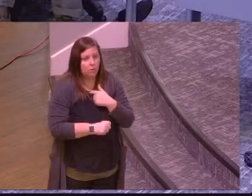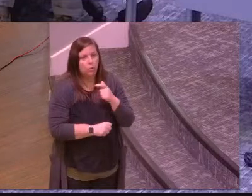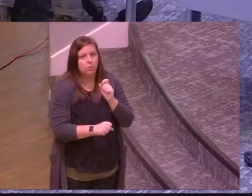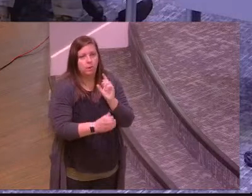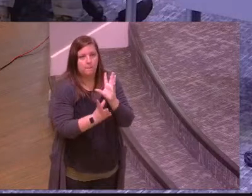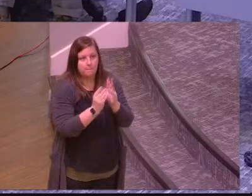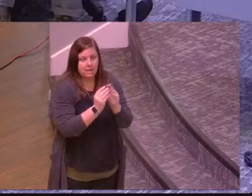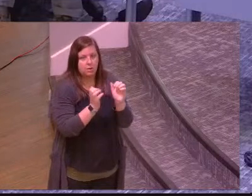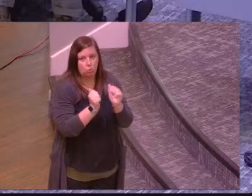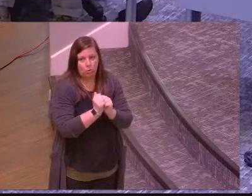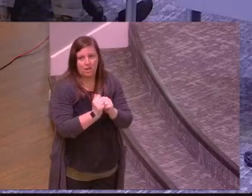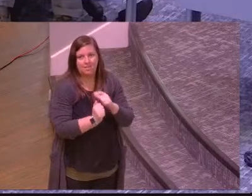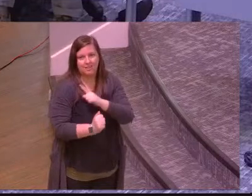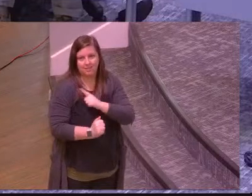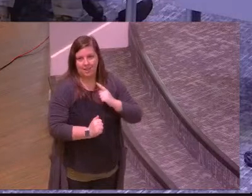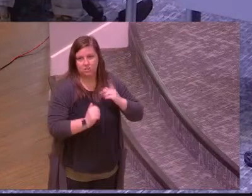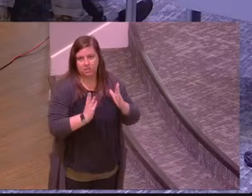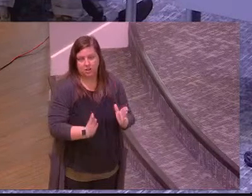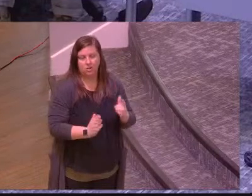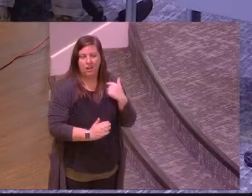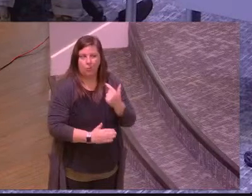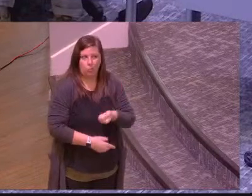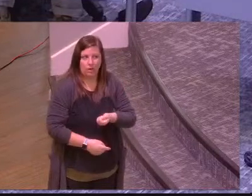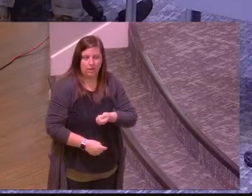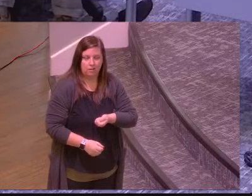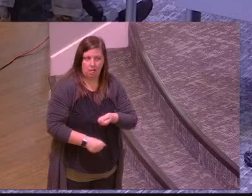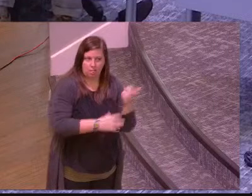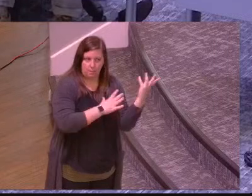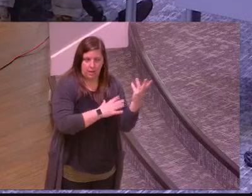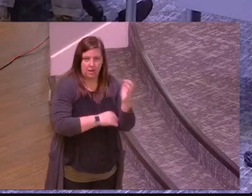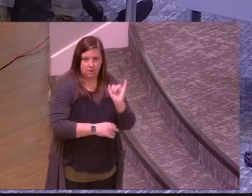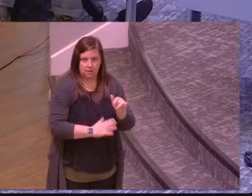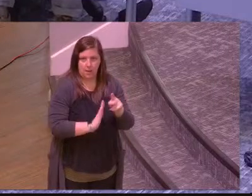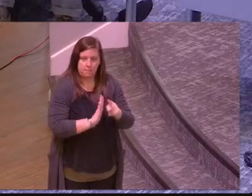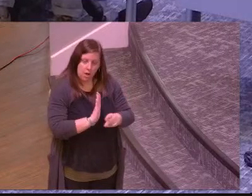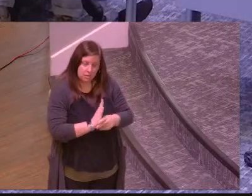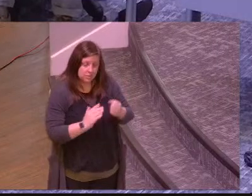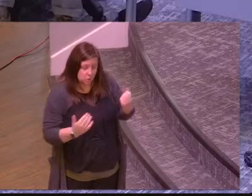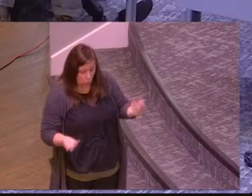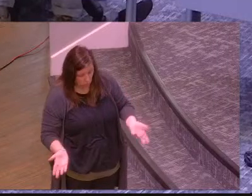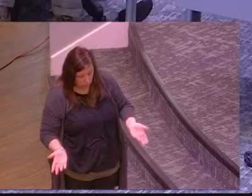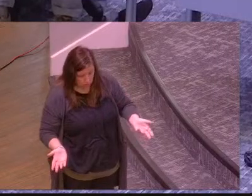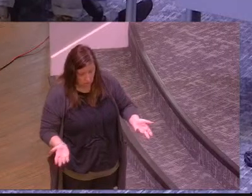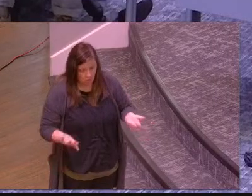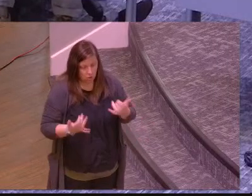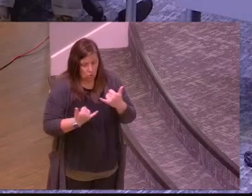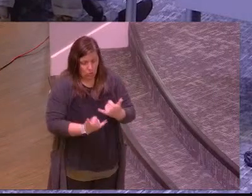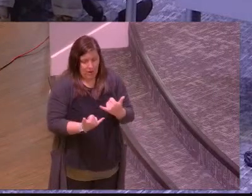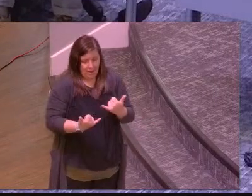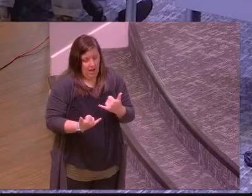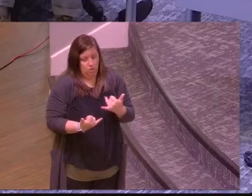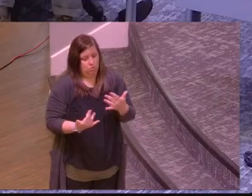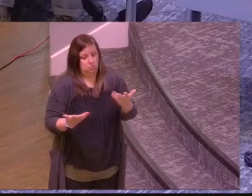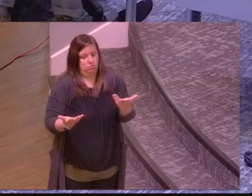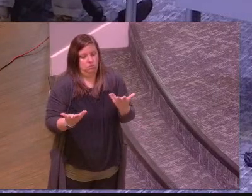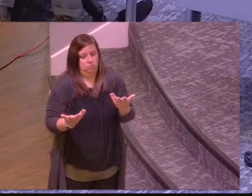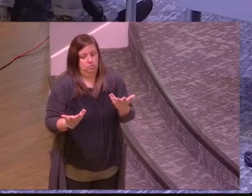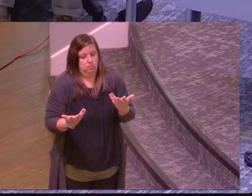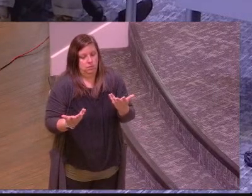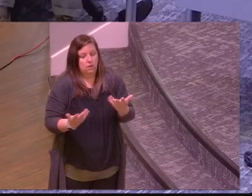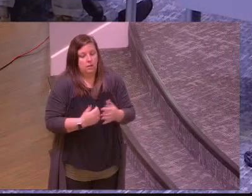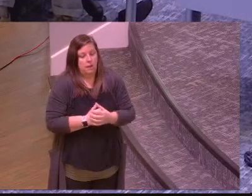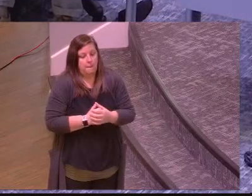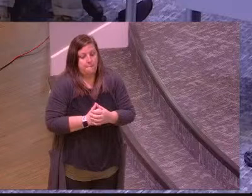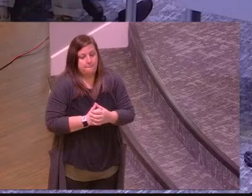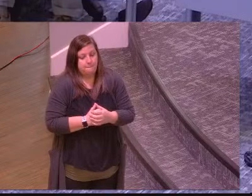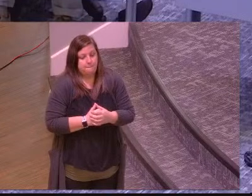And we eliminated that policy. So right now, all we have is, again, it's